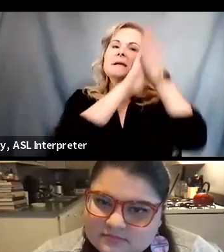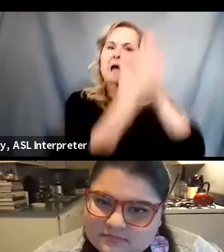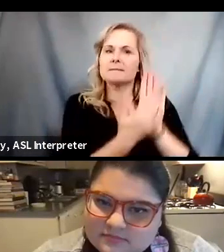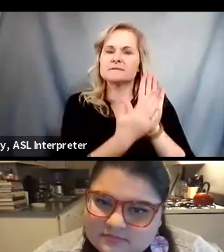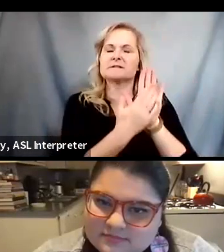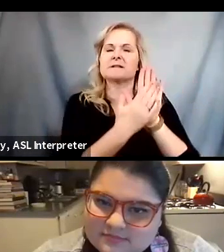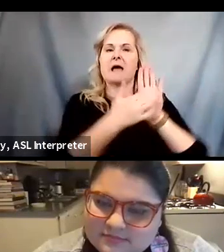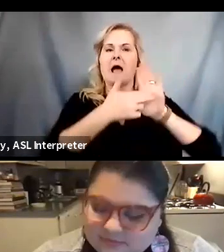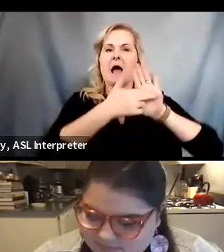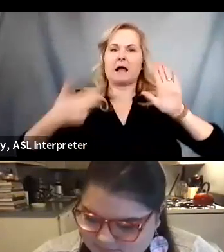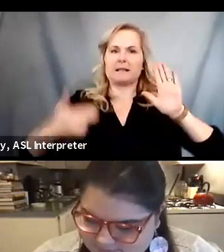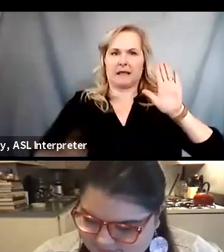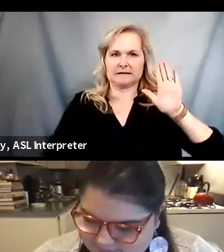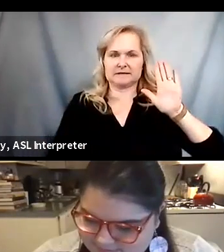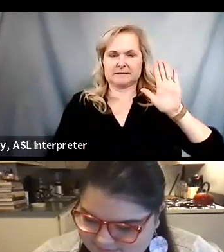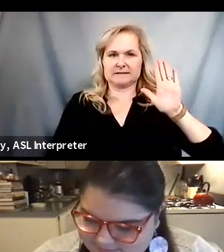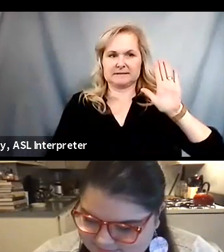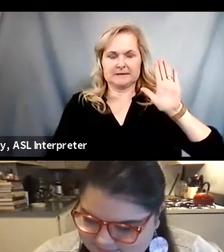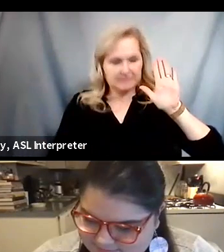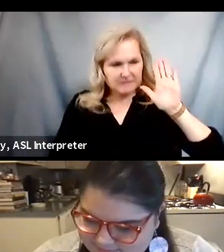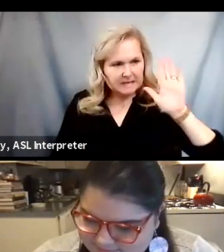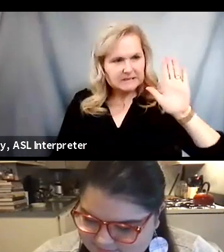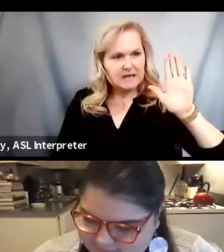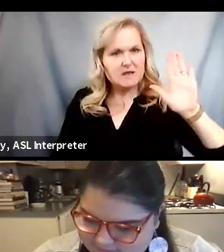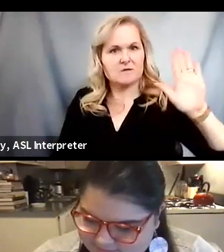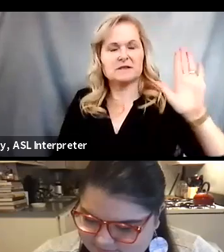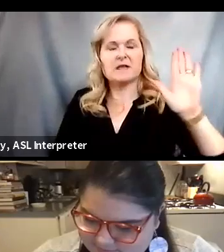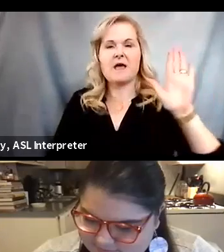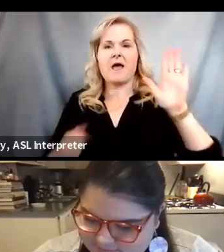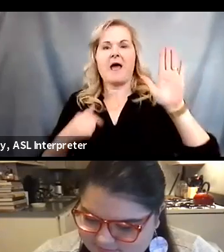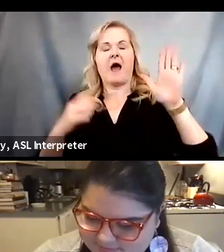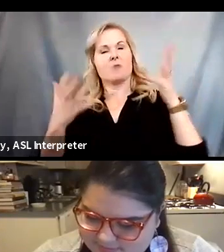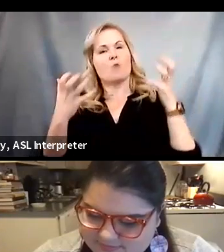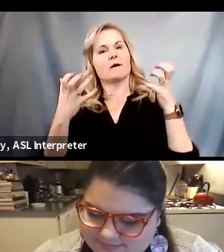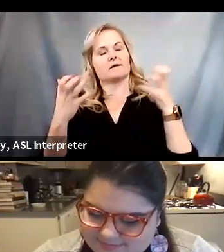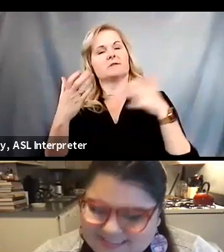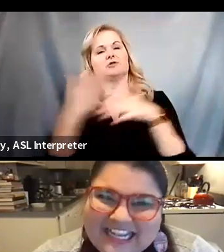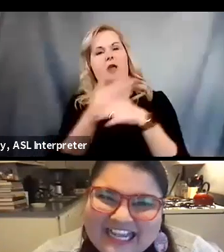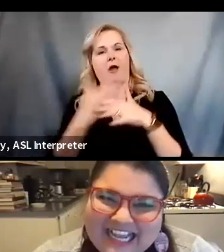to share the most fire land. It's my favorite one. It's so fire.